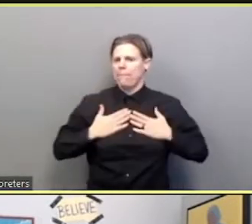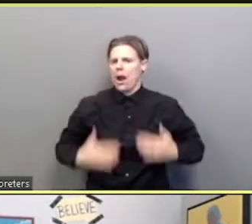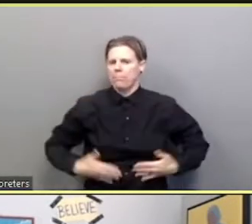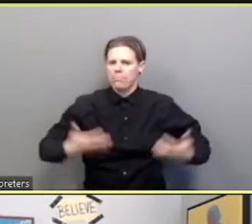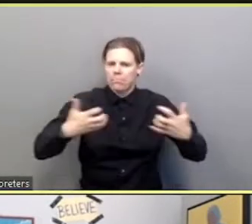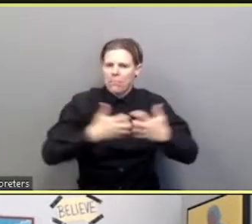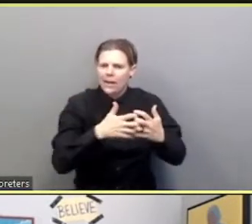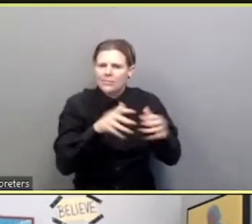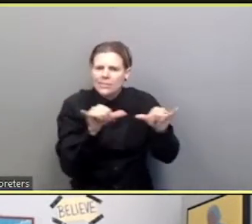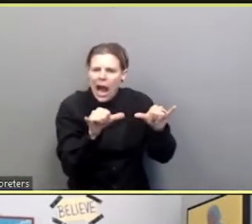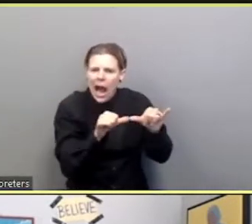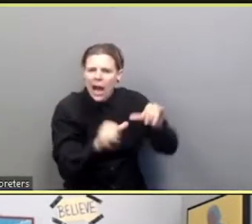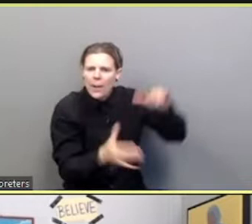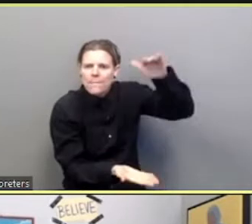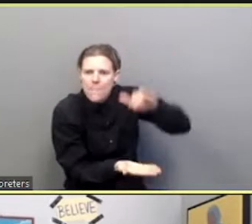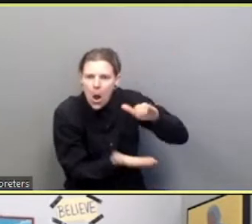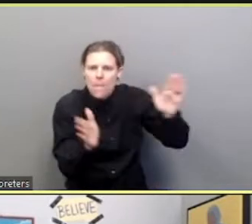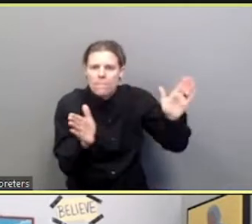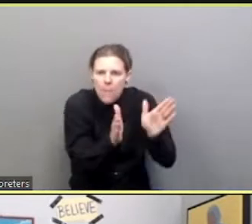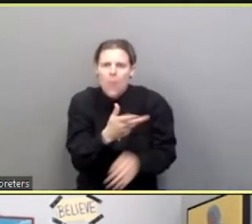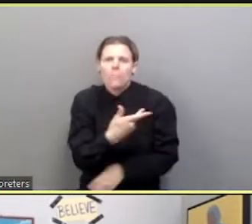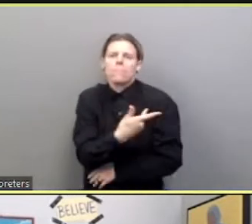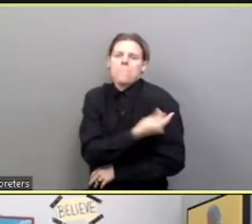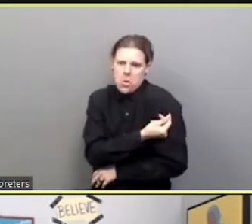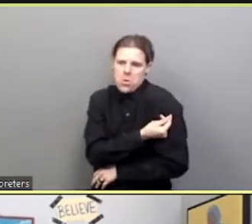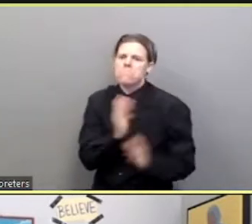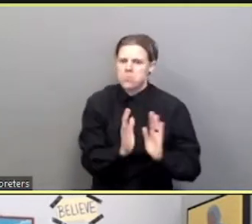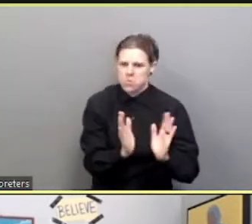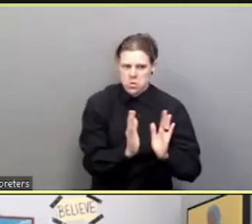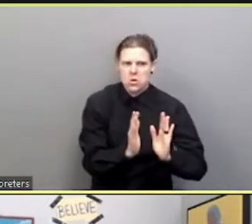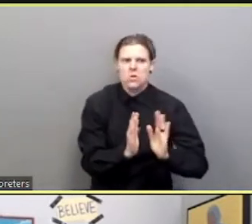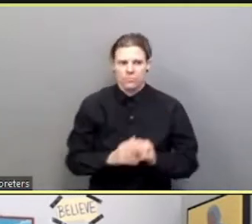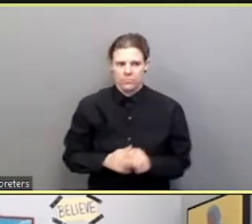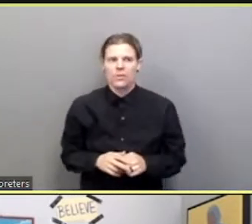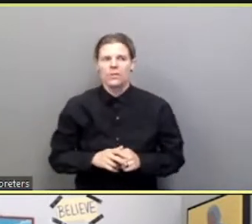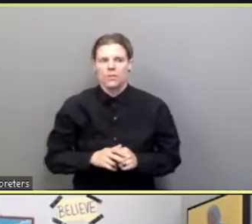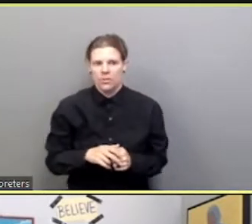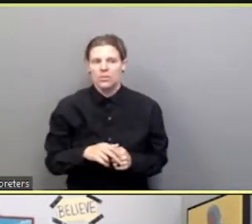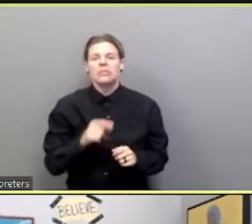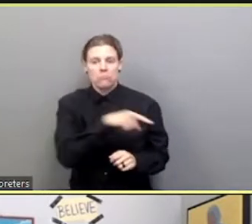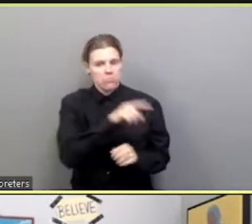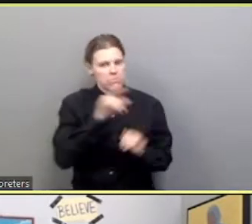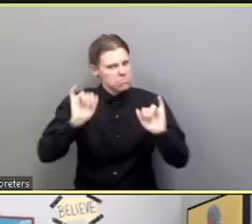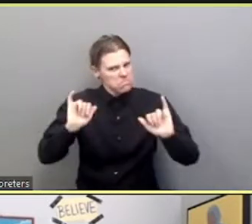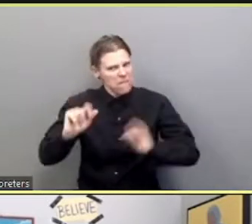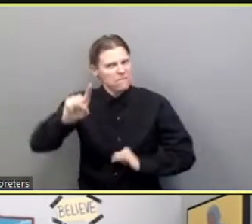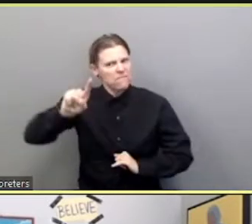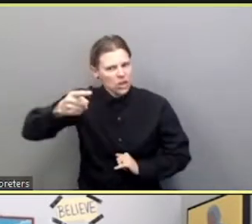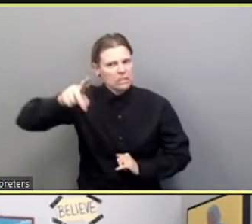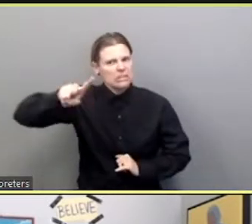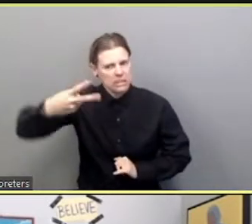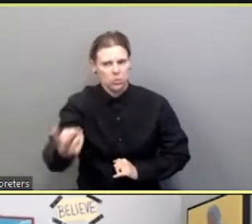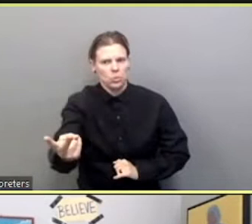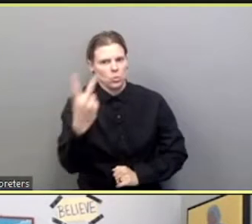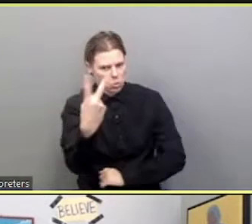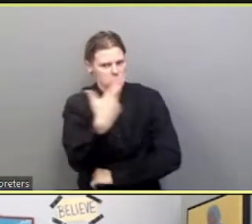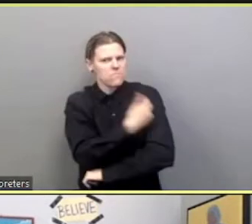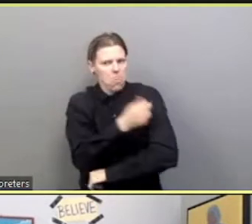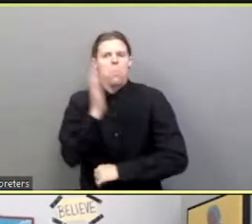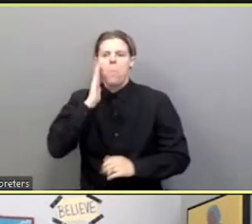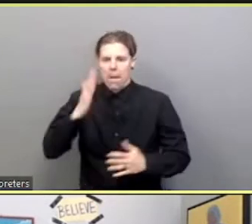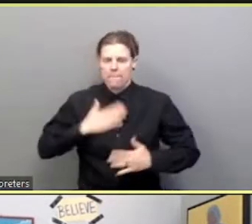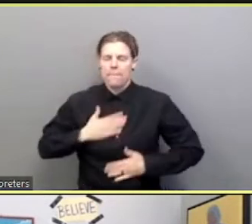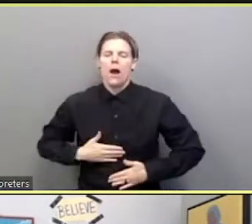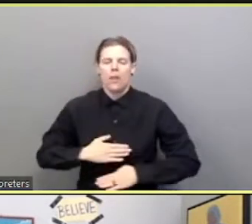really you need 2 doses to have the effect of preventing hospitalizations and deaths. The mild side effects of